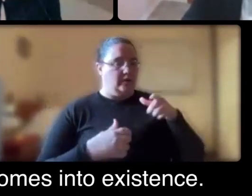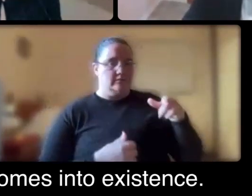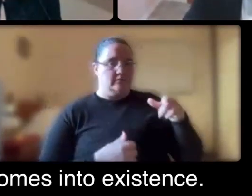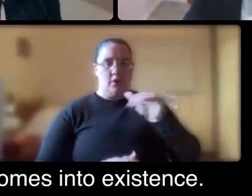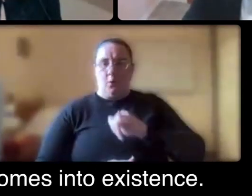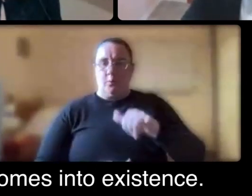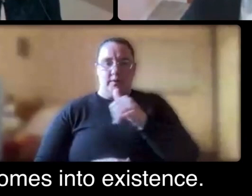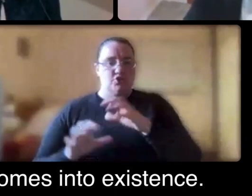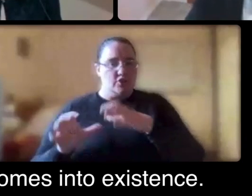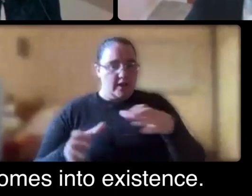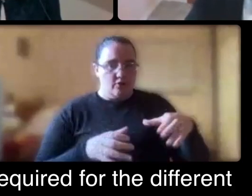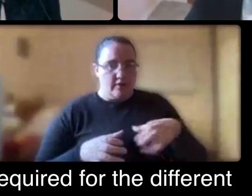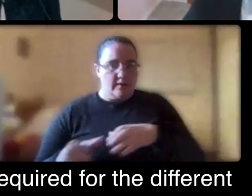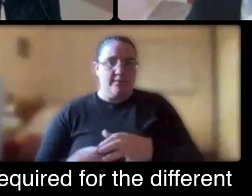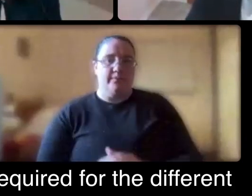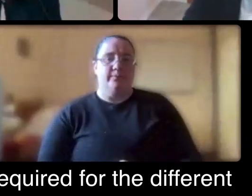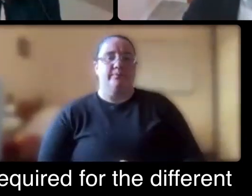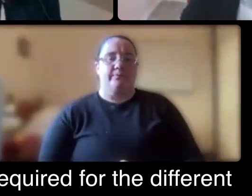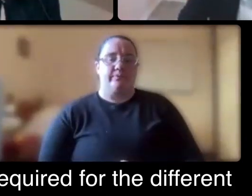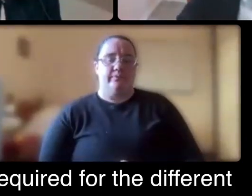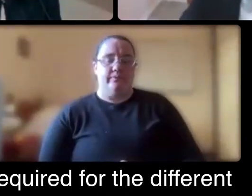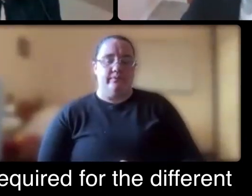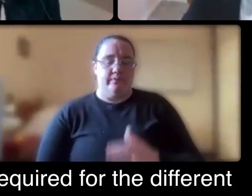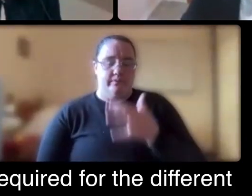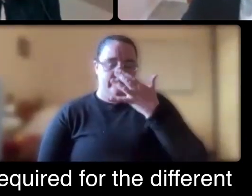into existence. In terms of